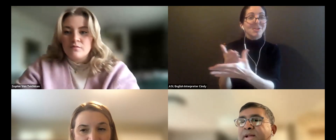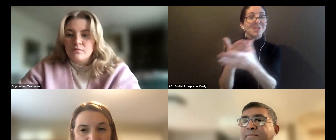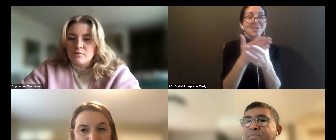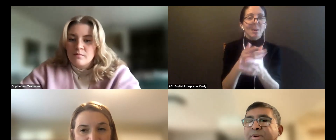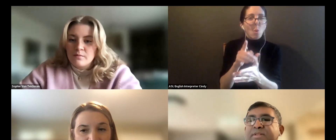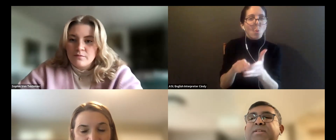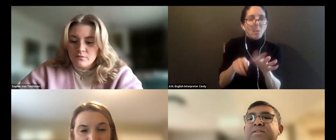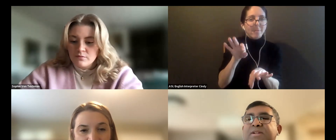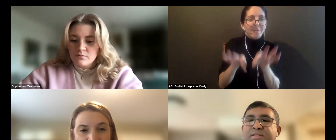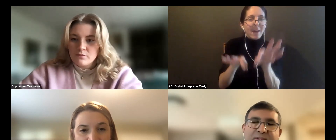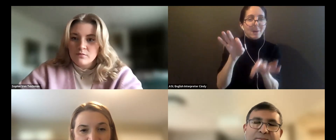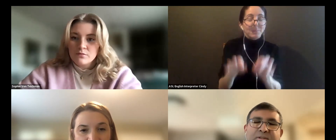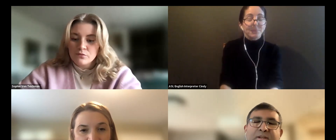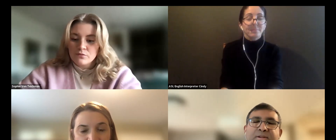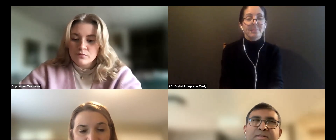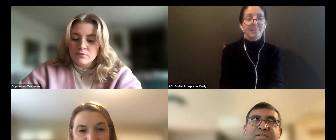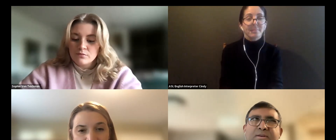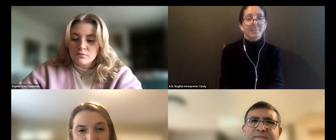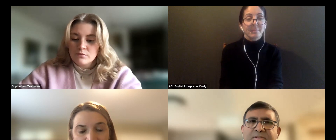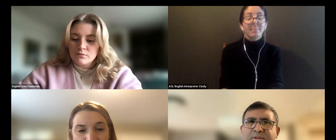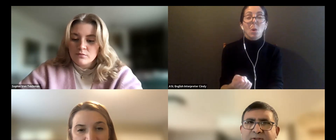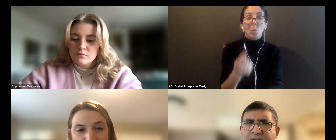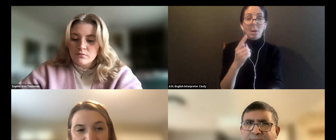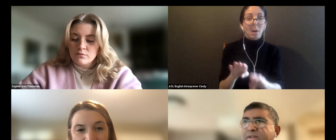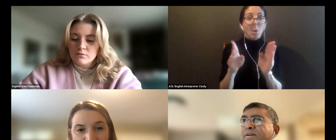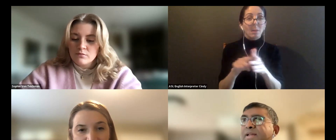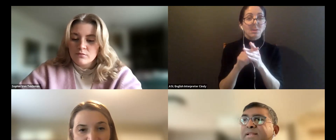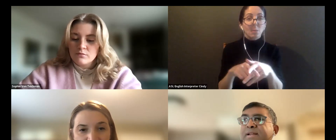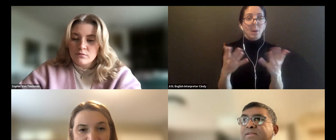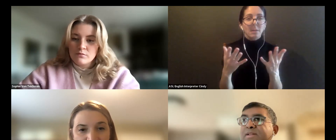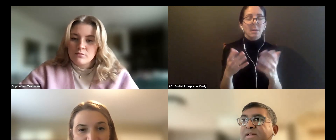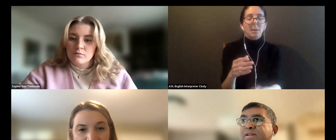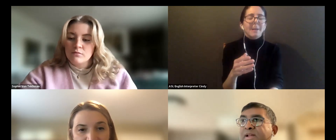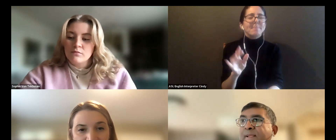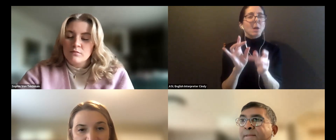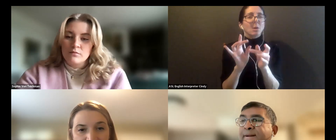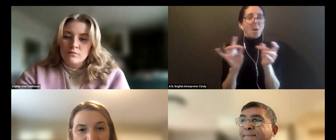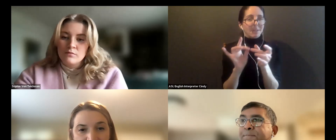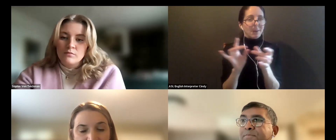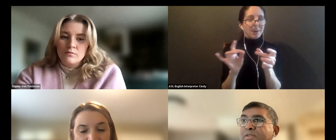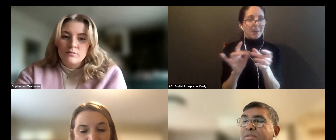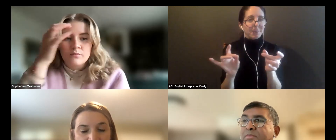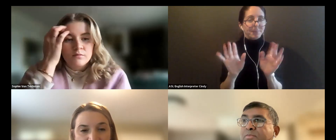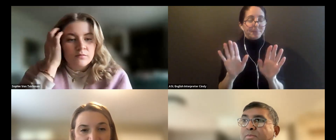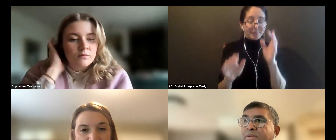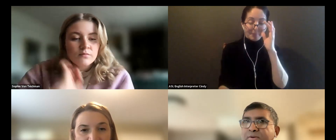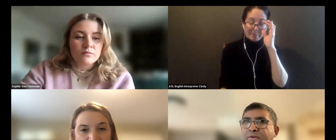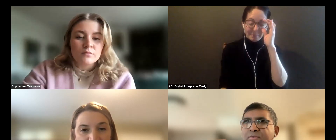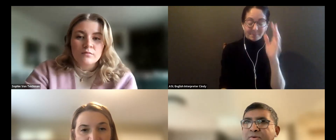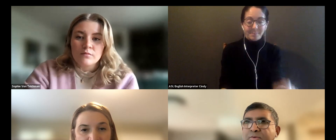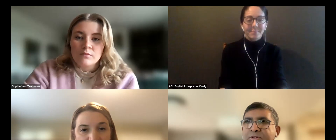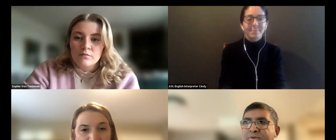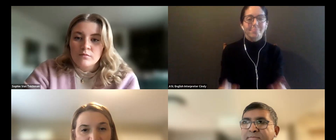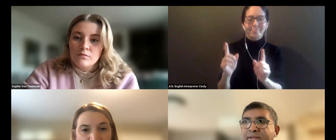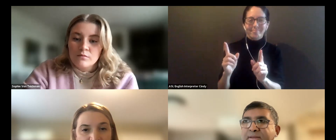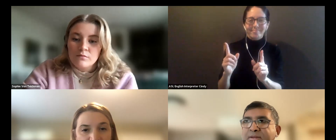And one of the things that I think I would actually start with is a bit of a commentary, and that is that what we've called